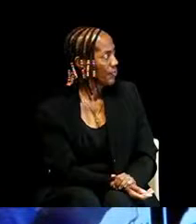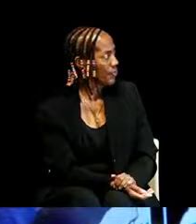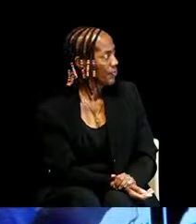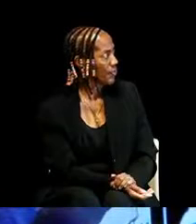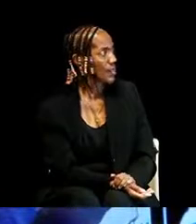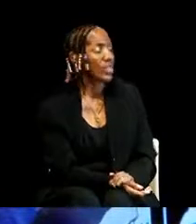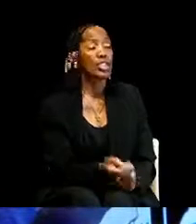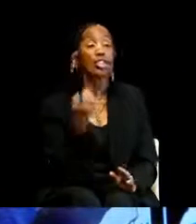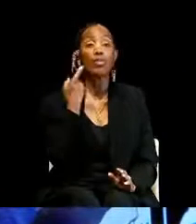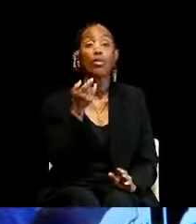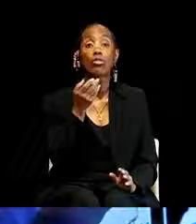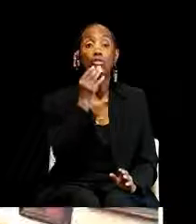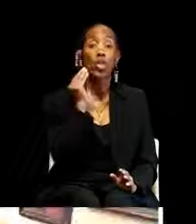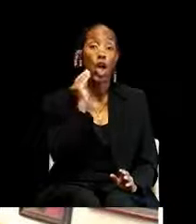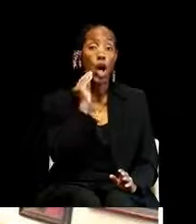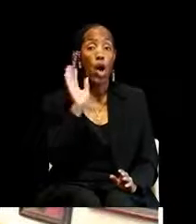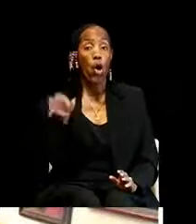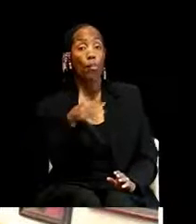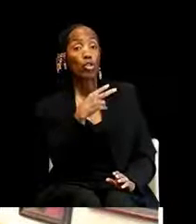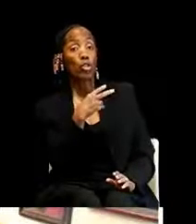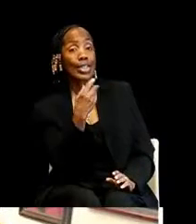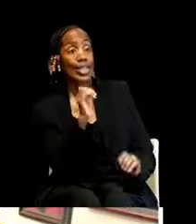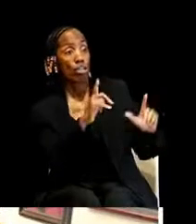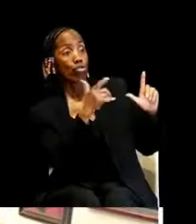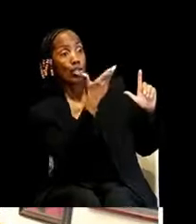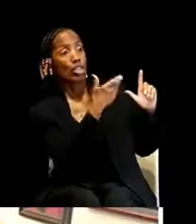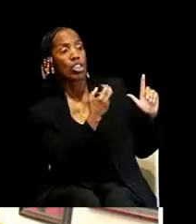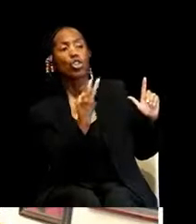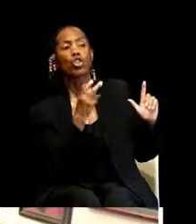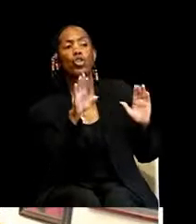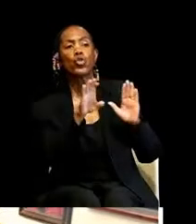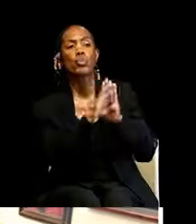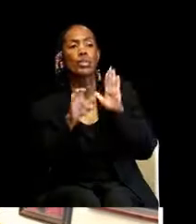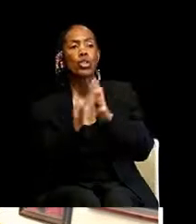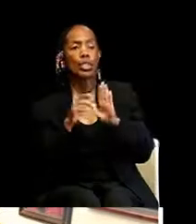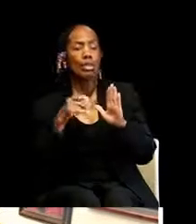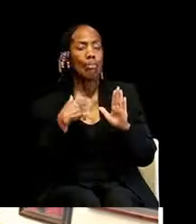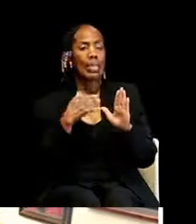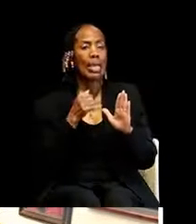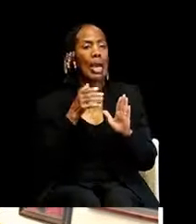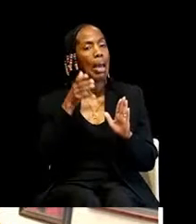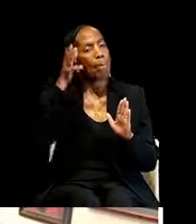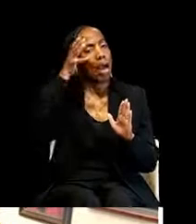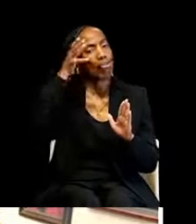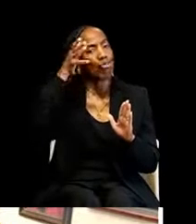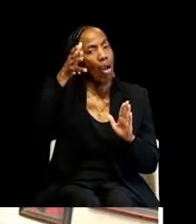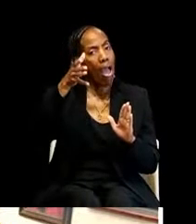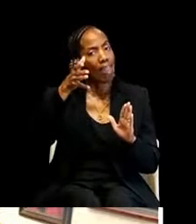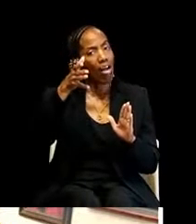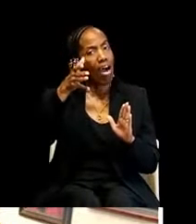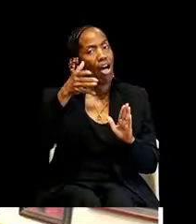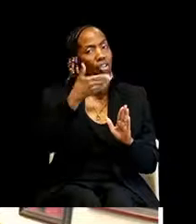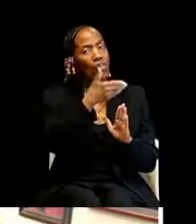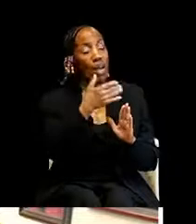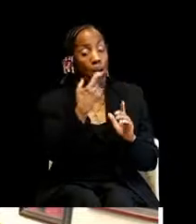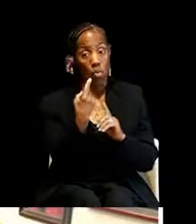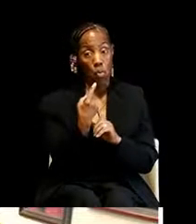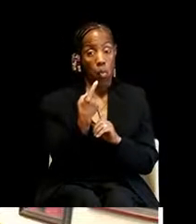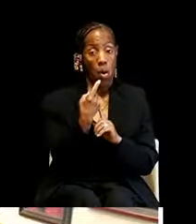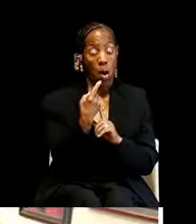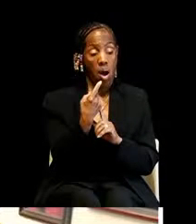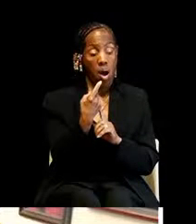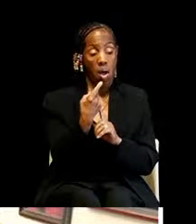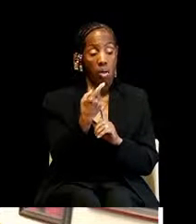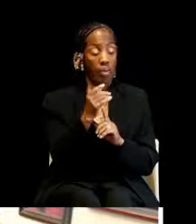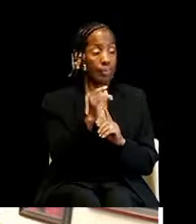So for those who are at home, on the screen are two photos of me and my grandfather. The one that is, which is to